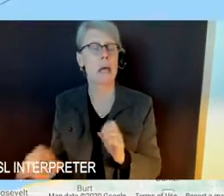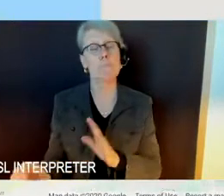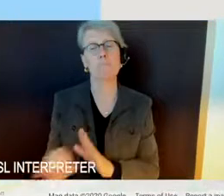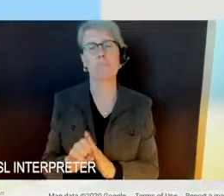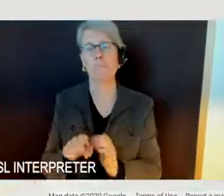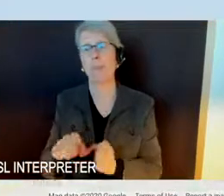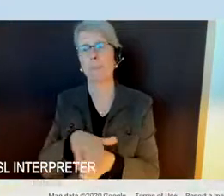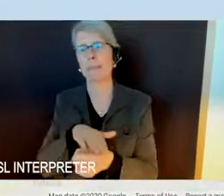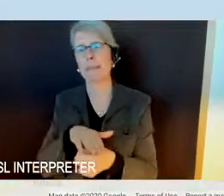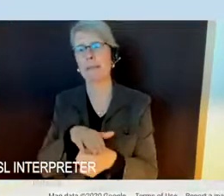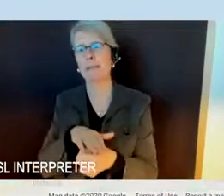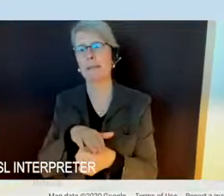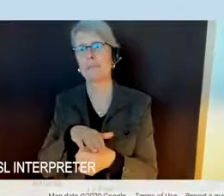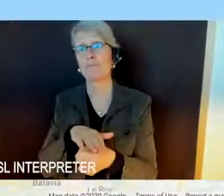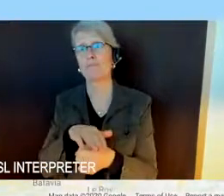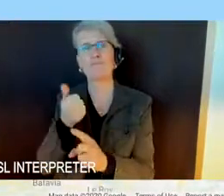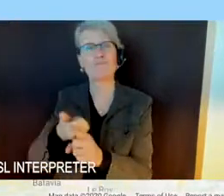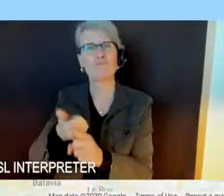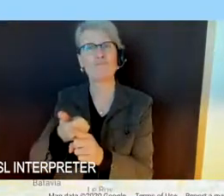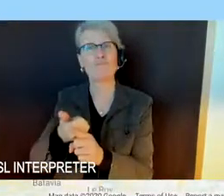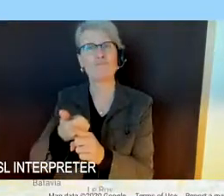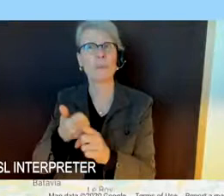place that is